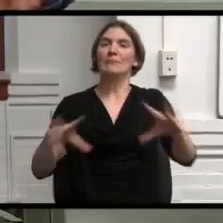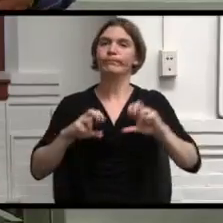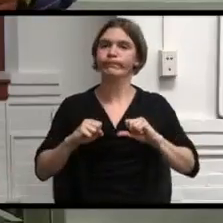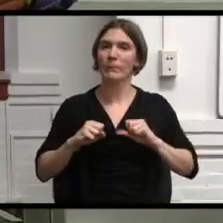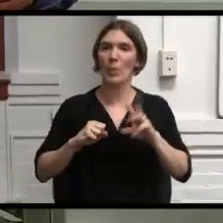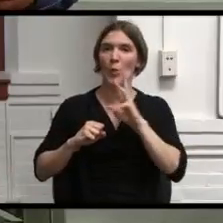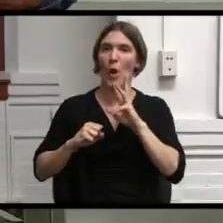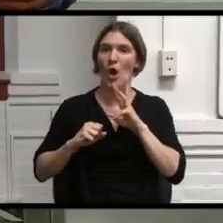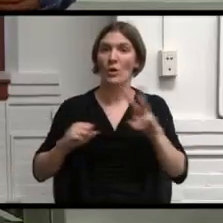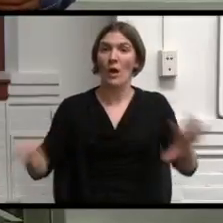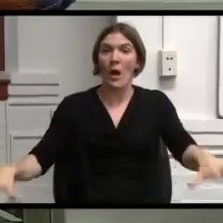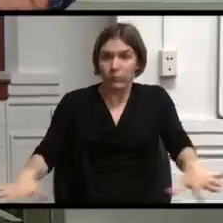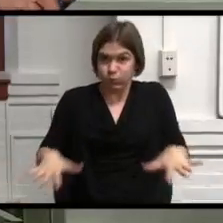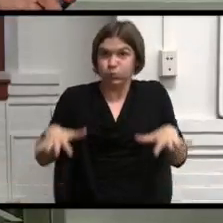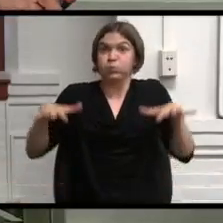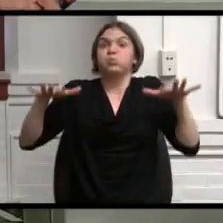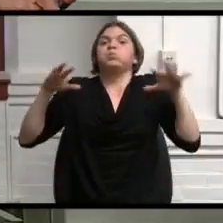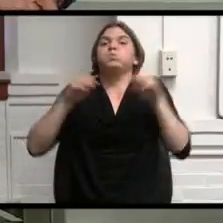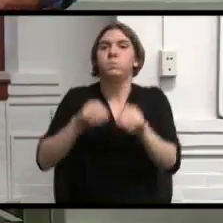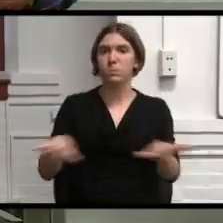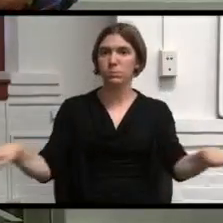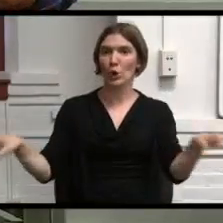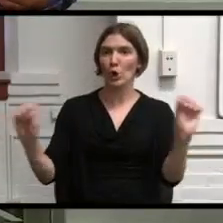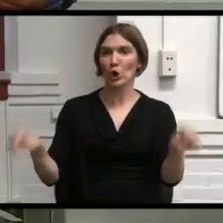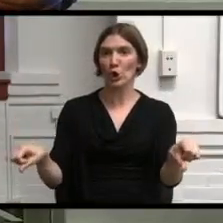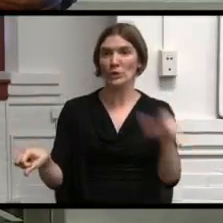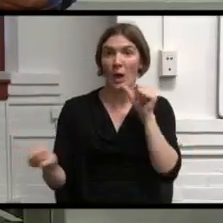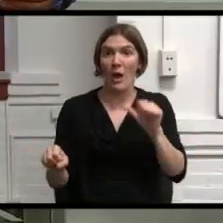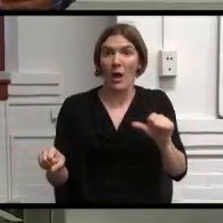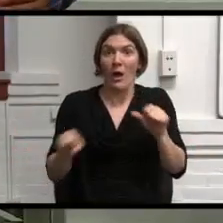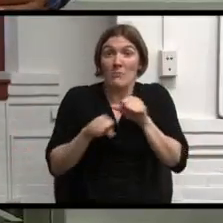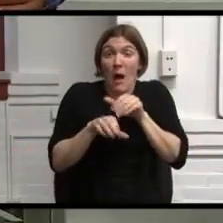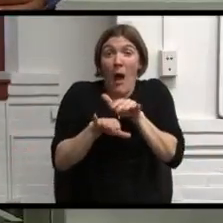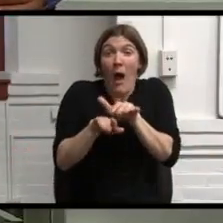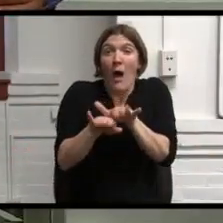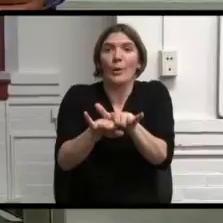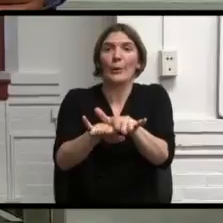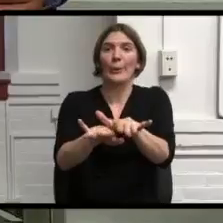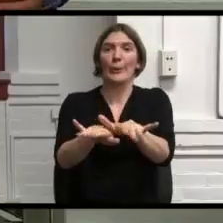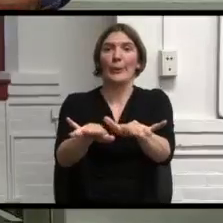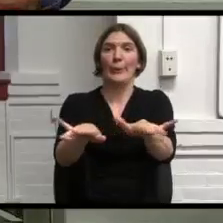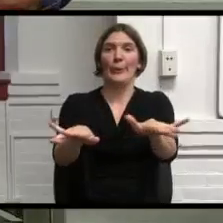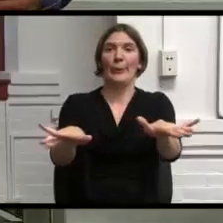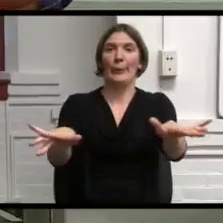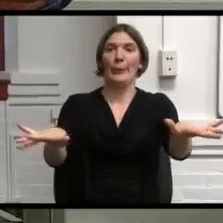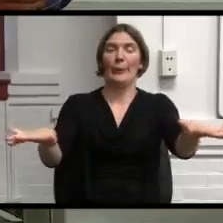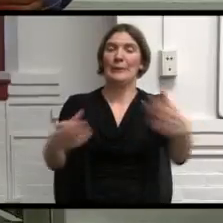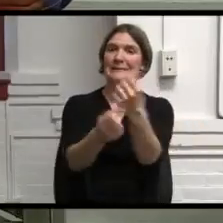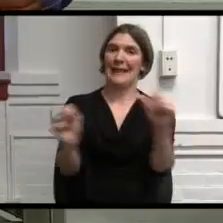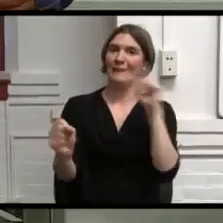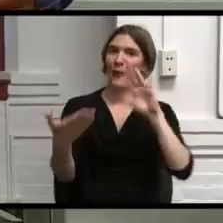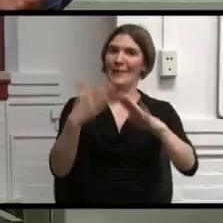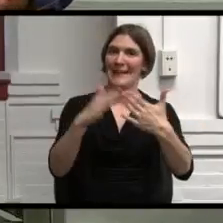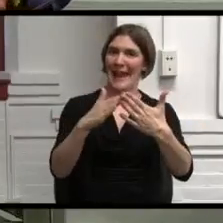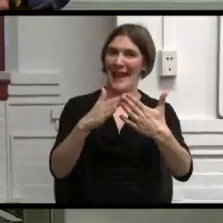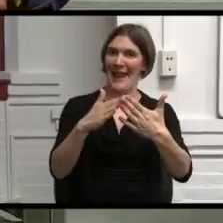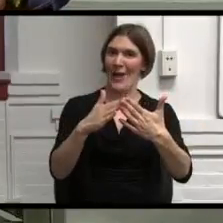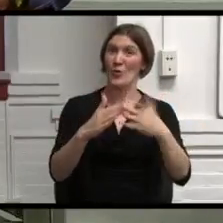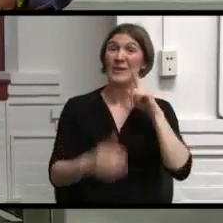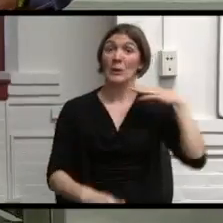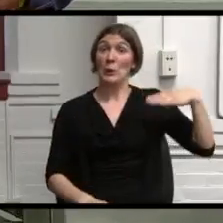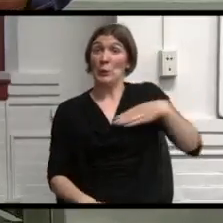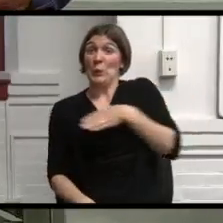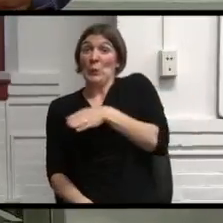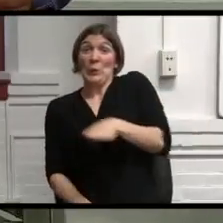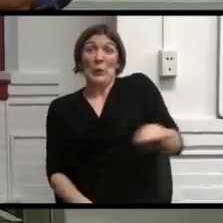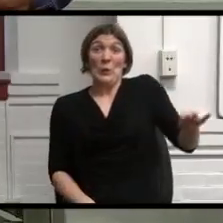least most of those 12 acres, Relieve to dissipate the energy. Right. And then by the time it makes that turn, where it meets William, when it comes up